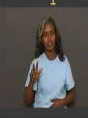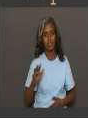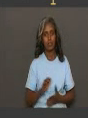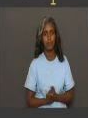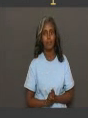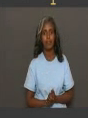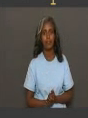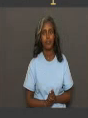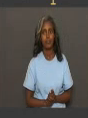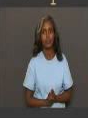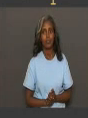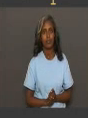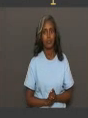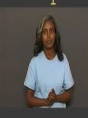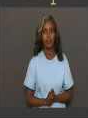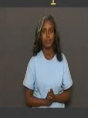R3.